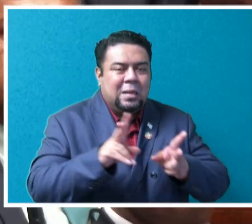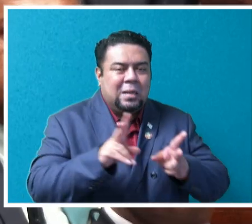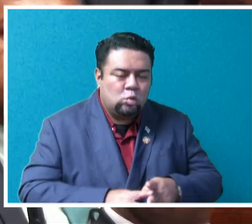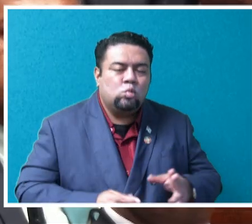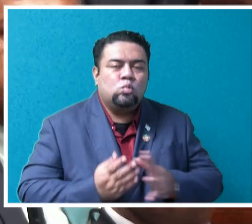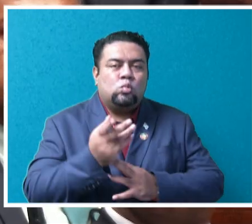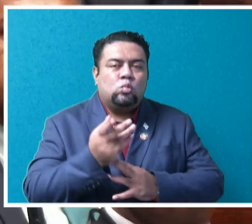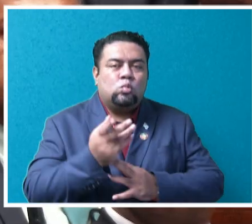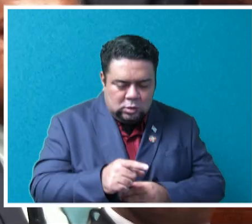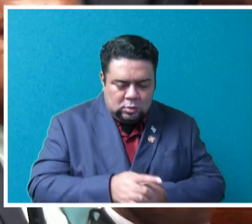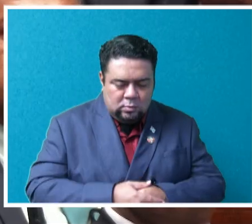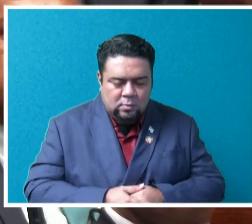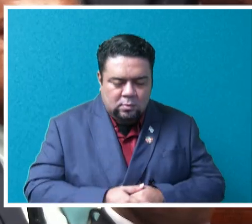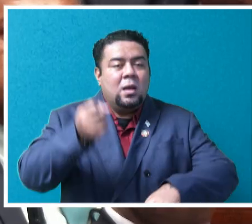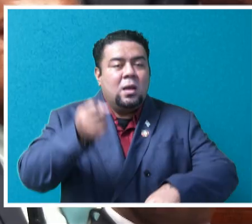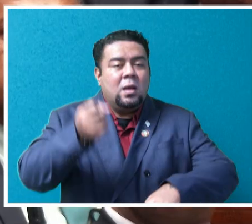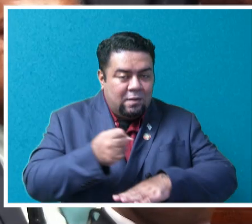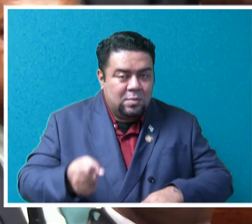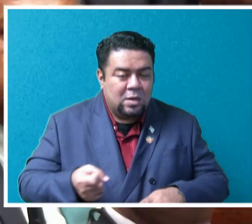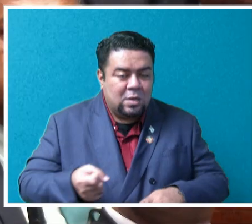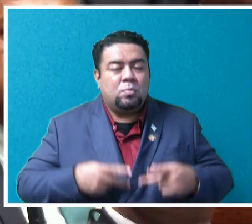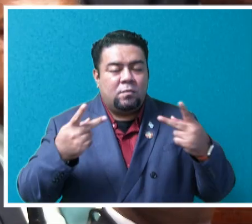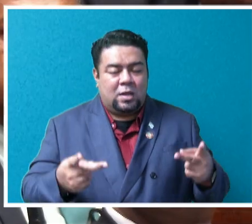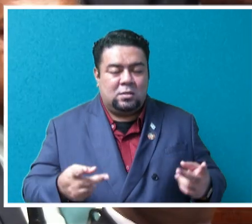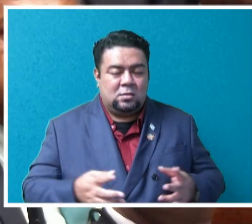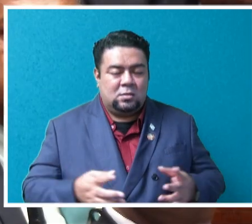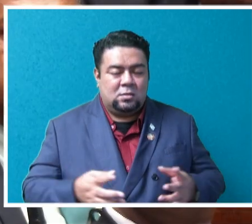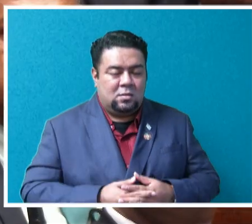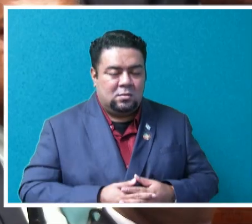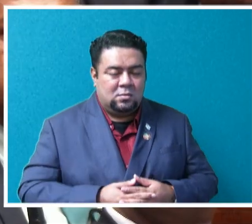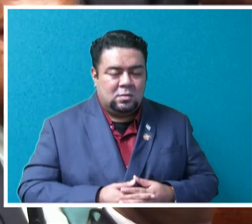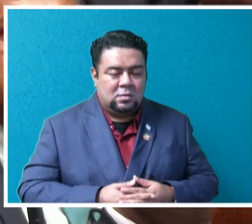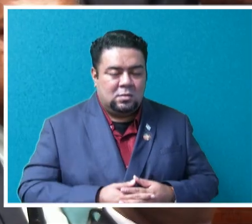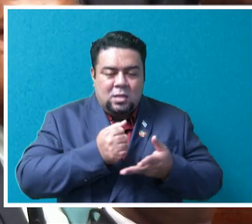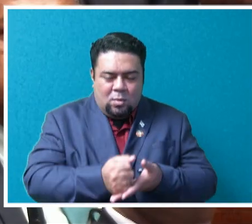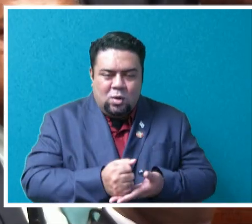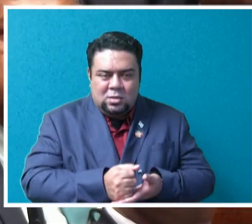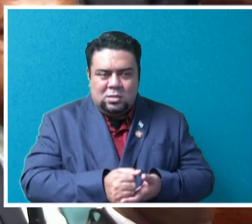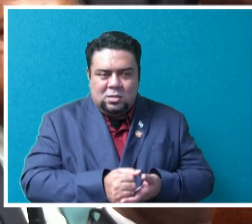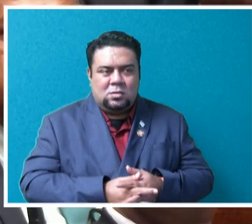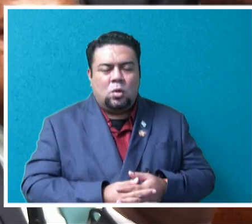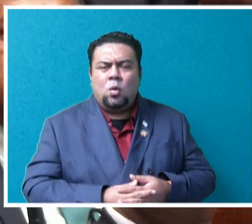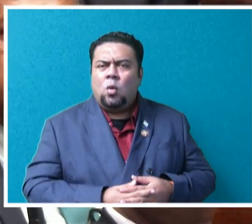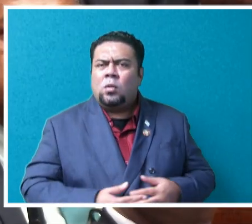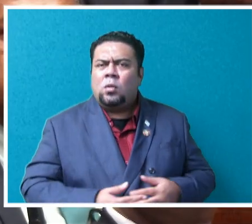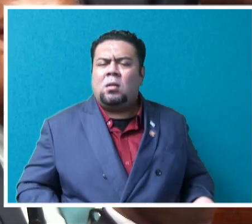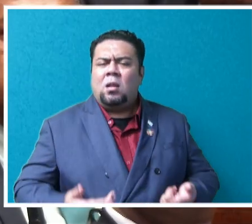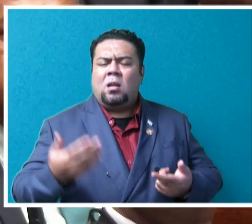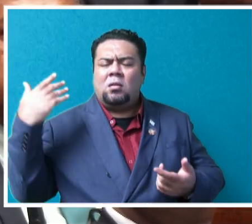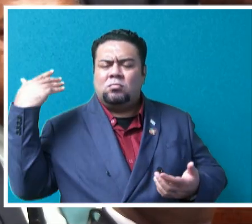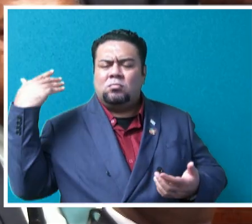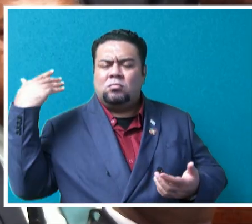model, government provides interest subsidy support to unlock large volumes of private